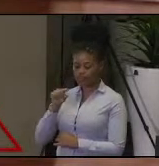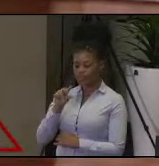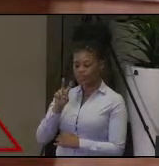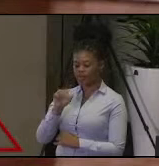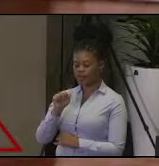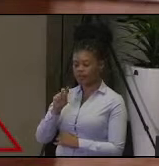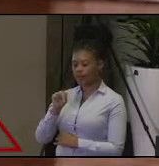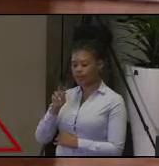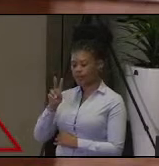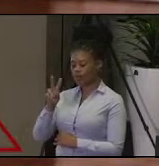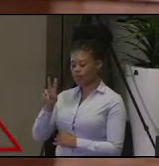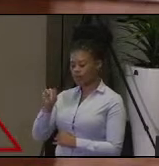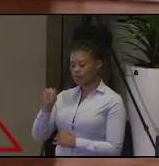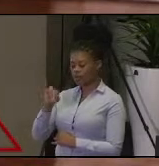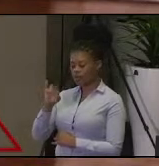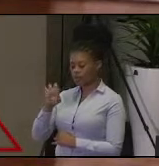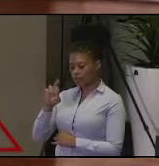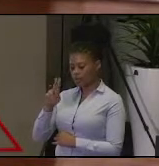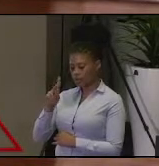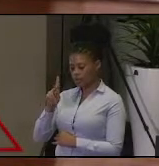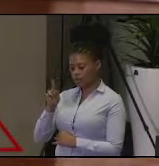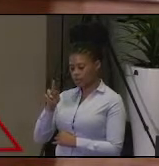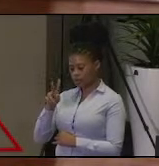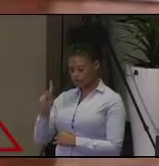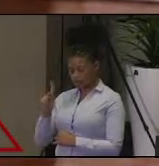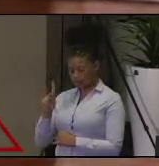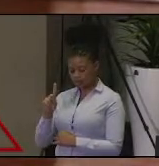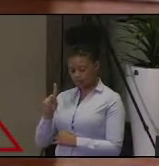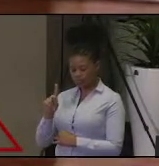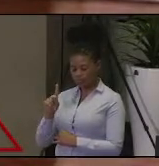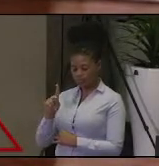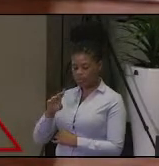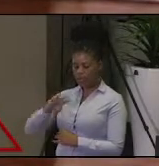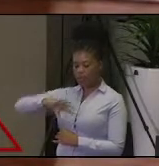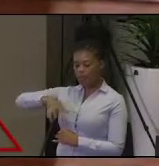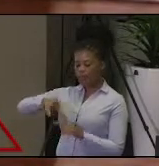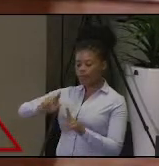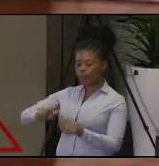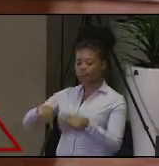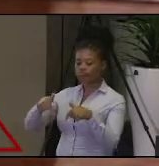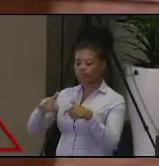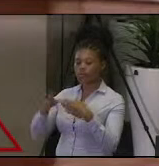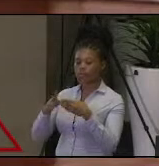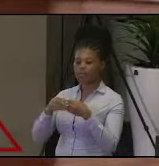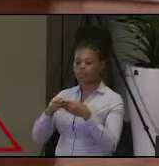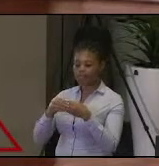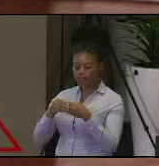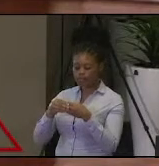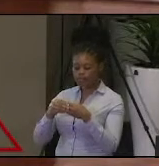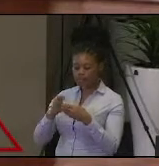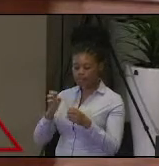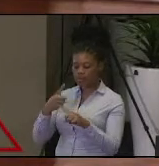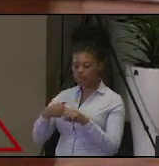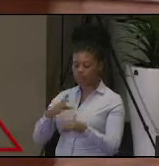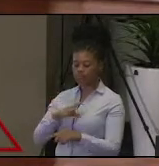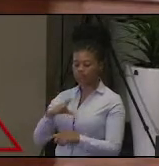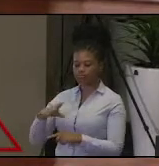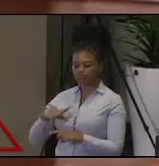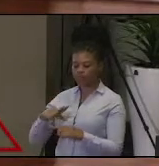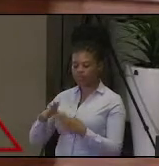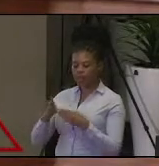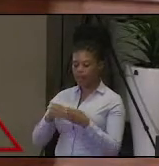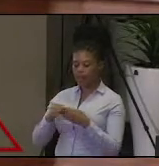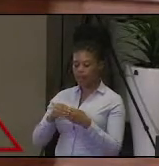Niekerk, Speaker of the Eastern Cape Provincial Legislature, members of the Executive Council, members of the